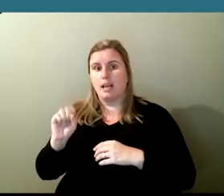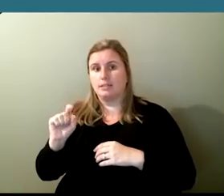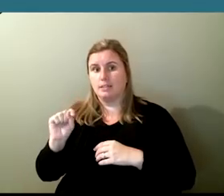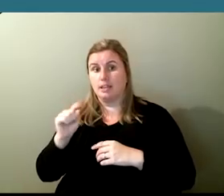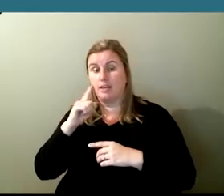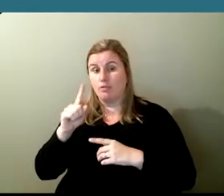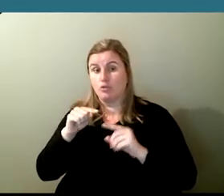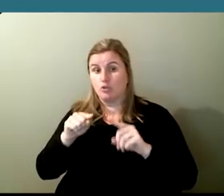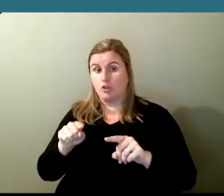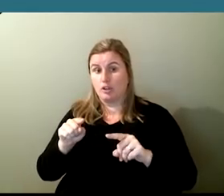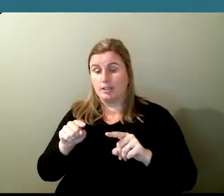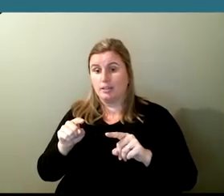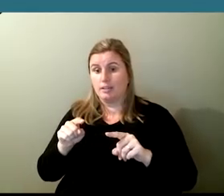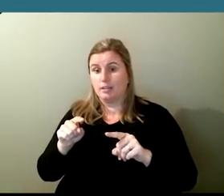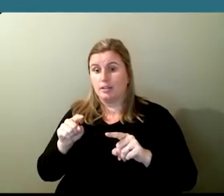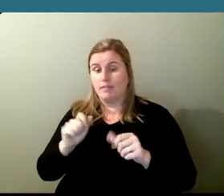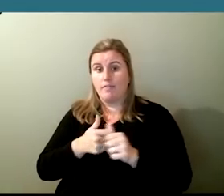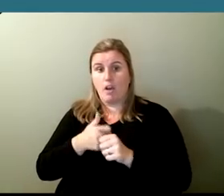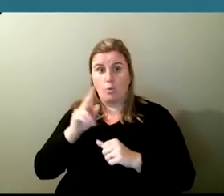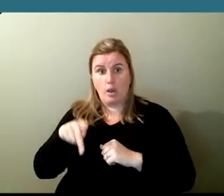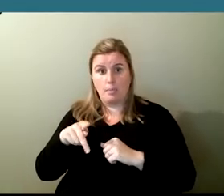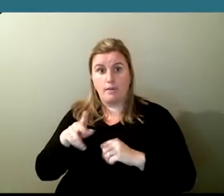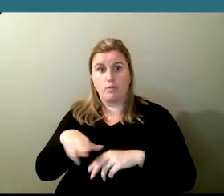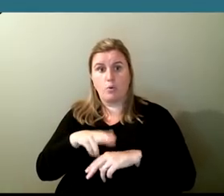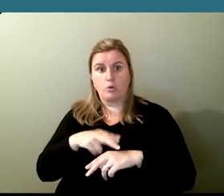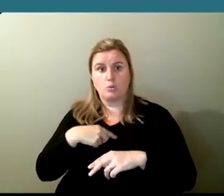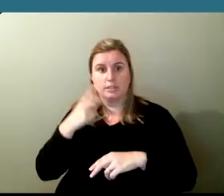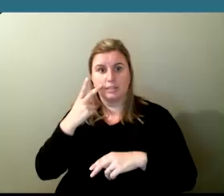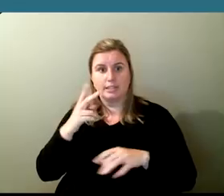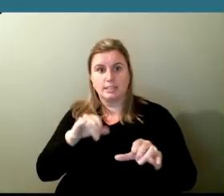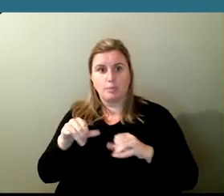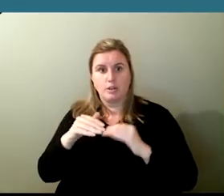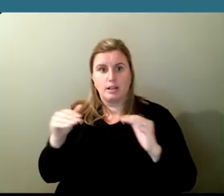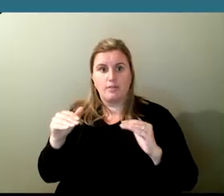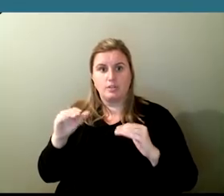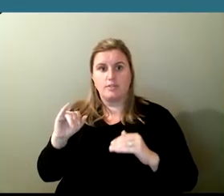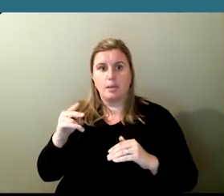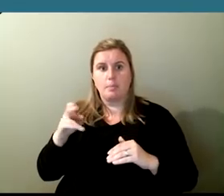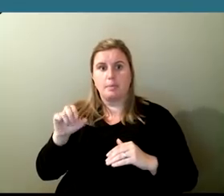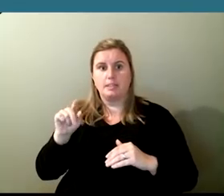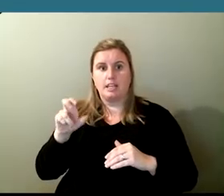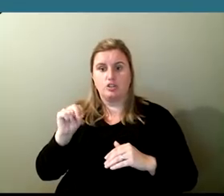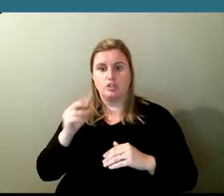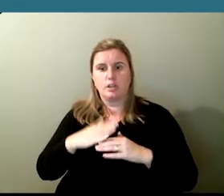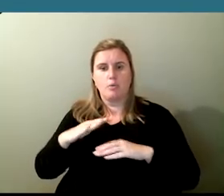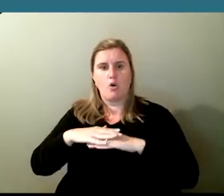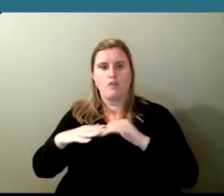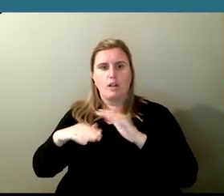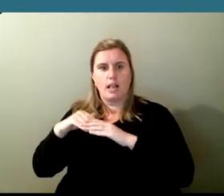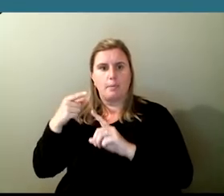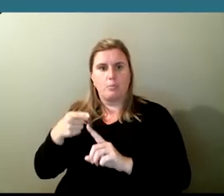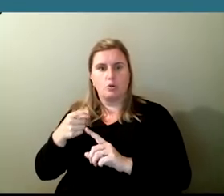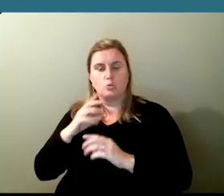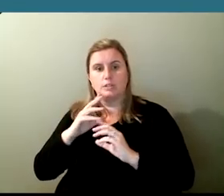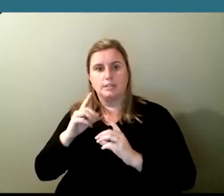during follow-up, of course, we're seeing similar levels of implementation. So there are some overlapping points which